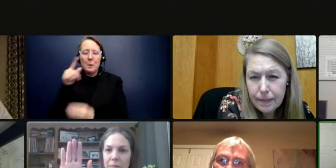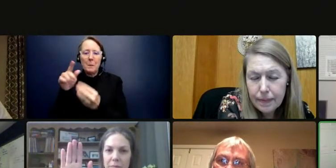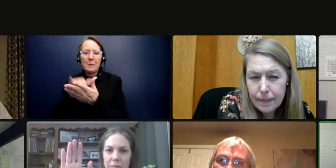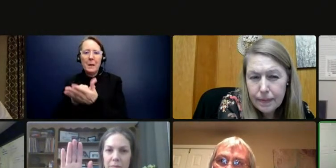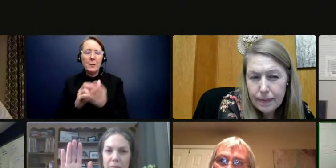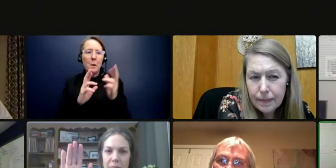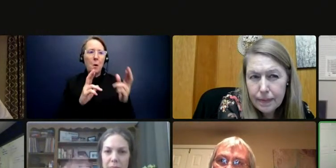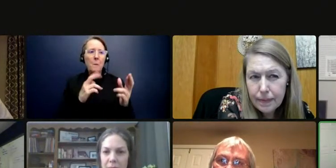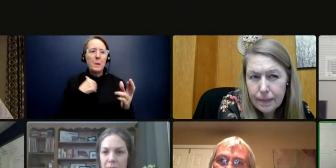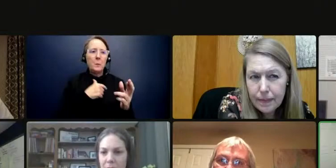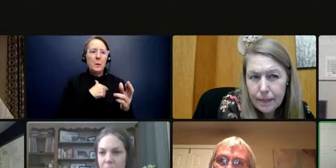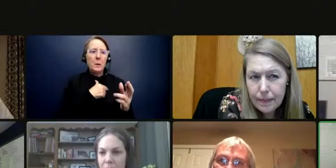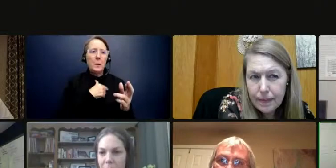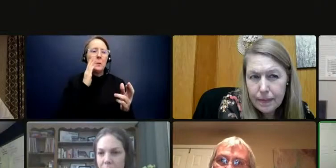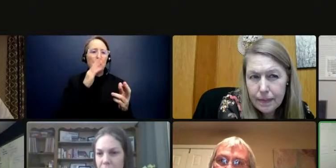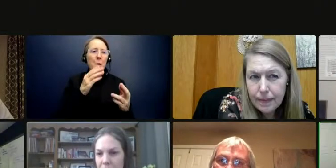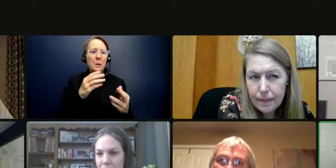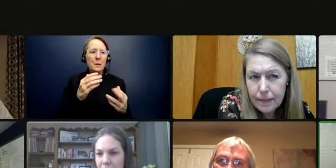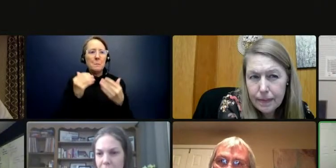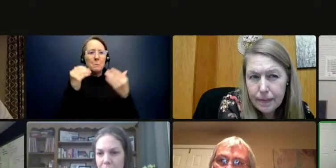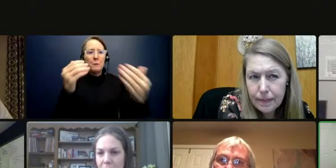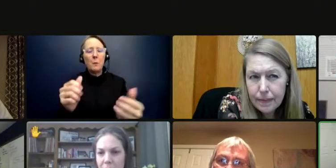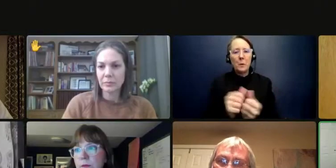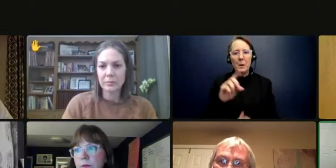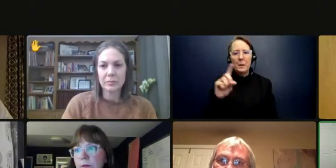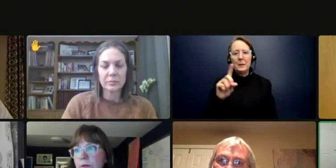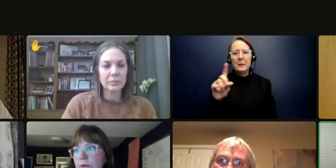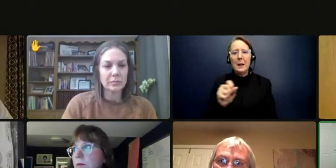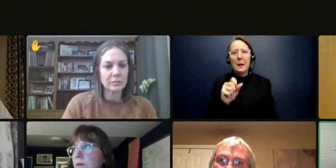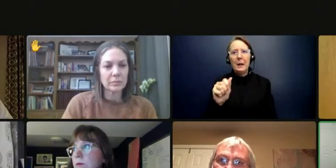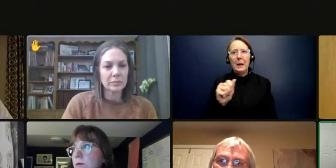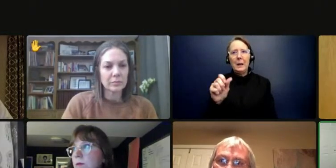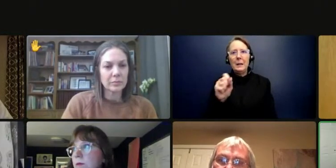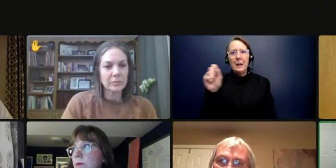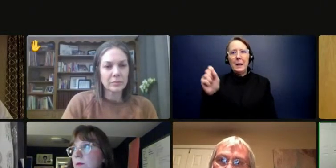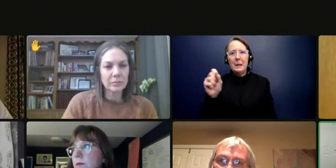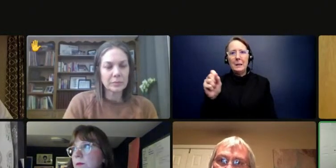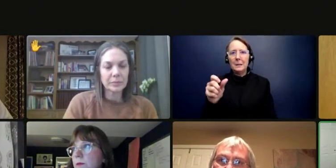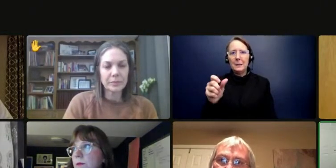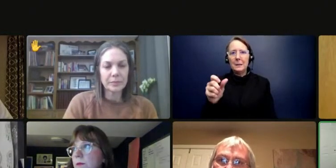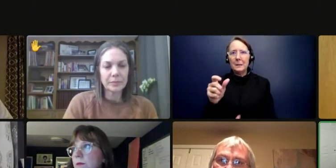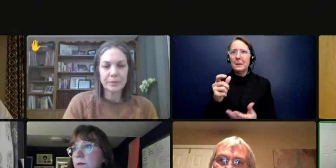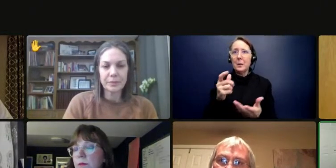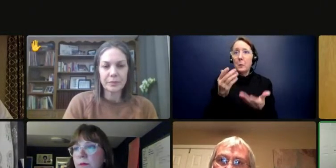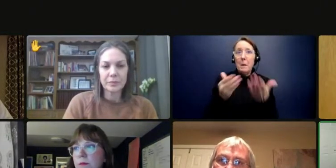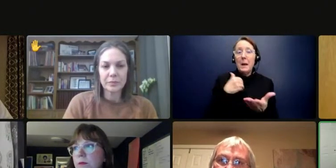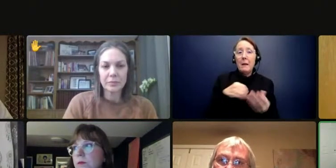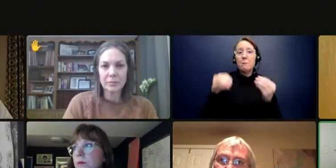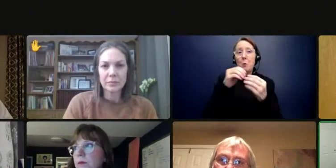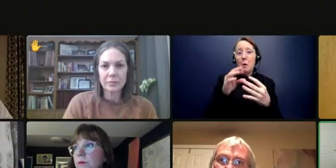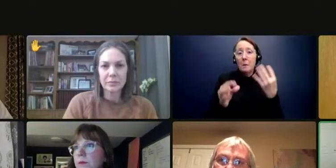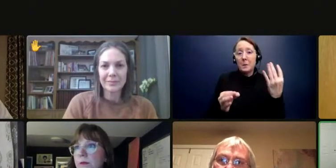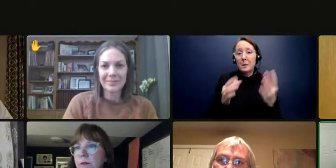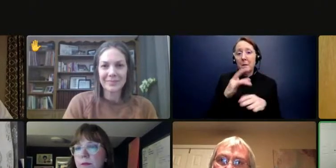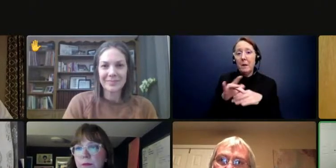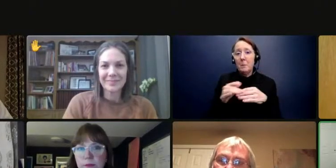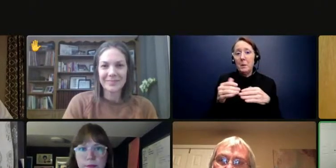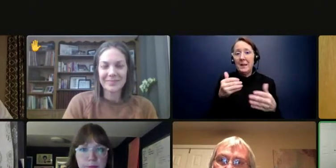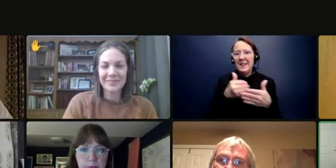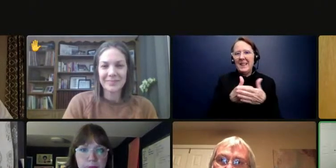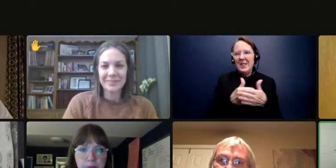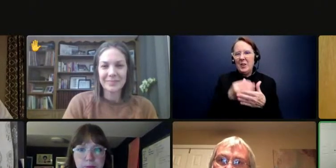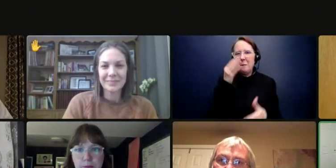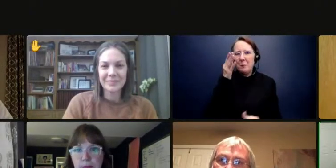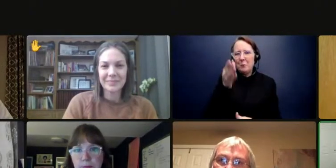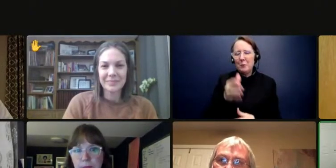on using some of the underutilized state property. So we might have more options available to us in the near future. I'm very hopeful. So,